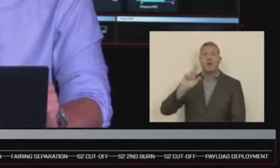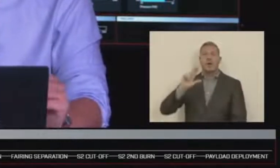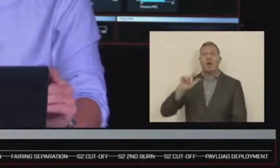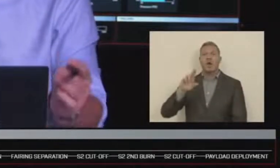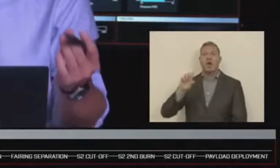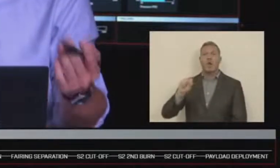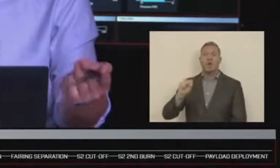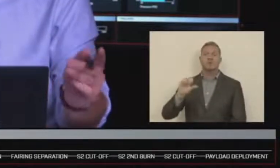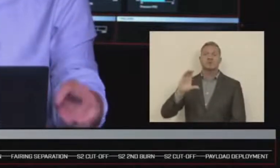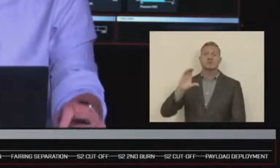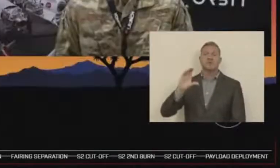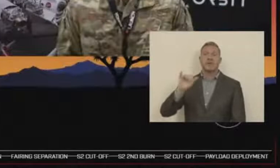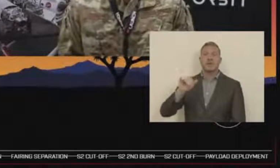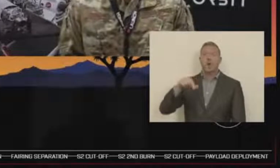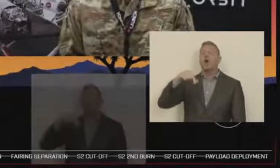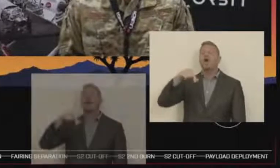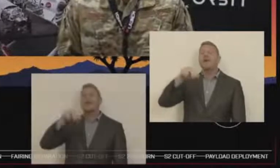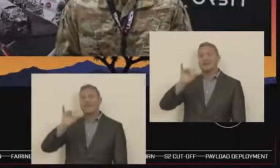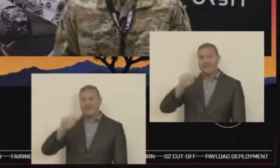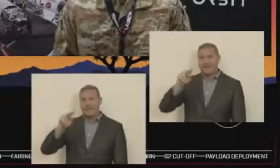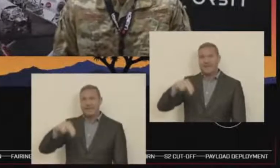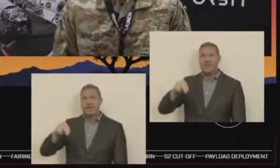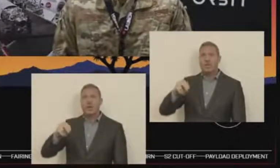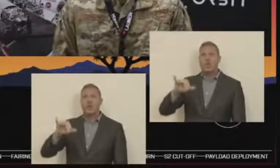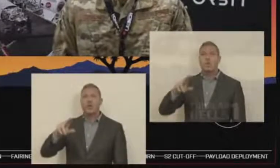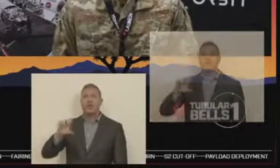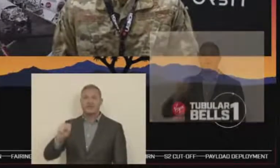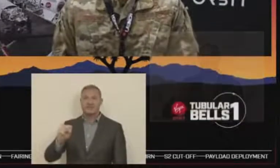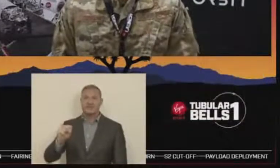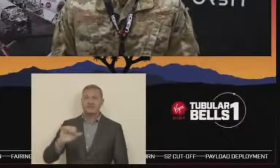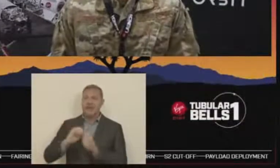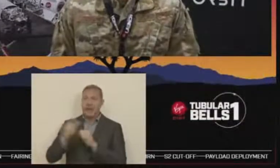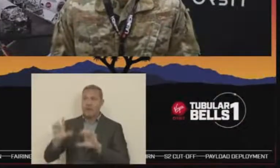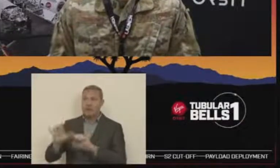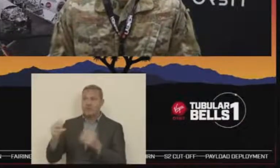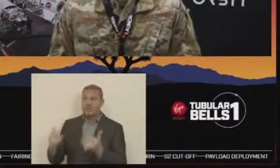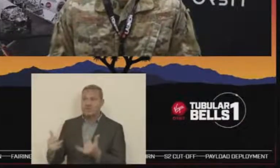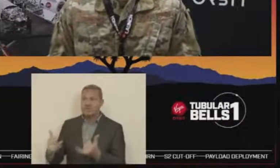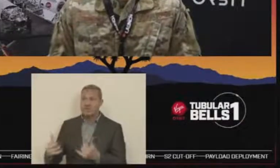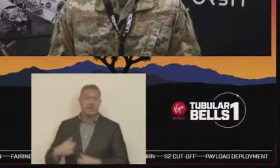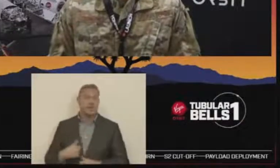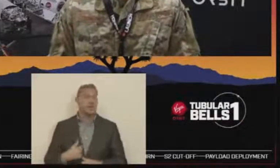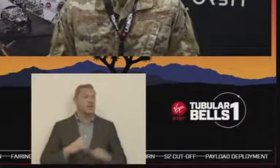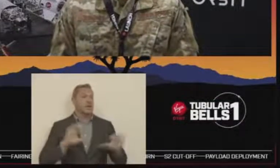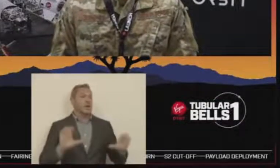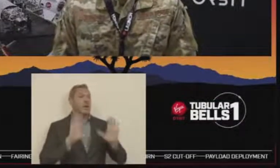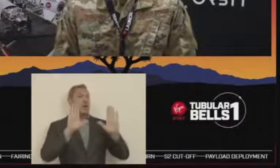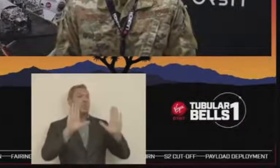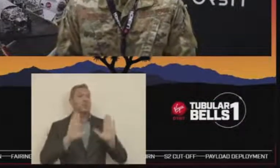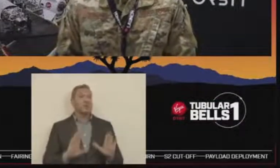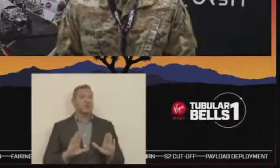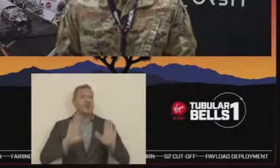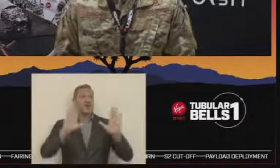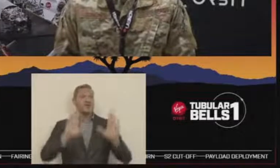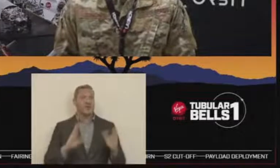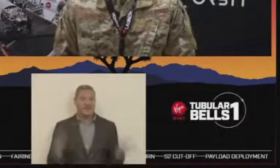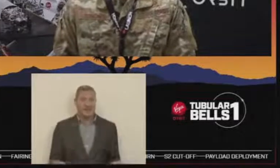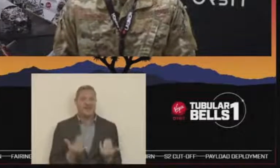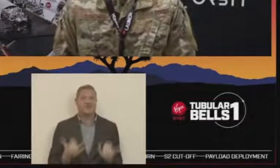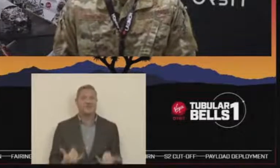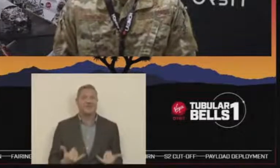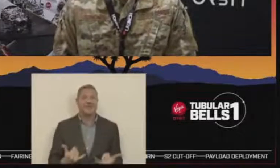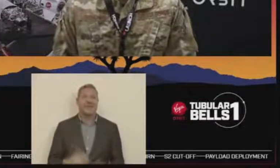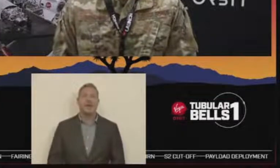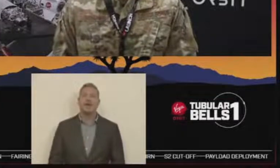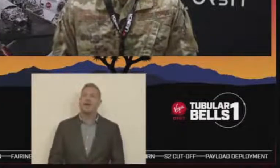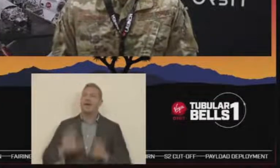Quinones. How are you doing this morning, sir? I'm doing great. It's great to be with you guys today. Awesome. I